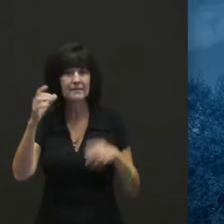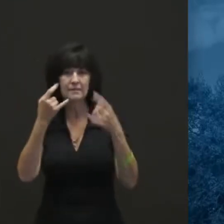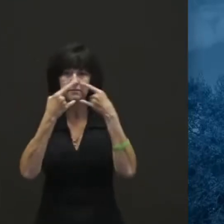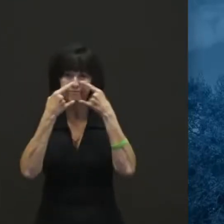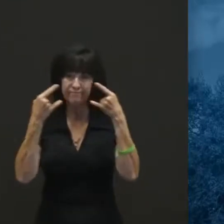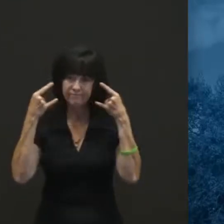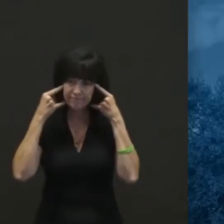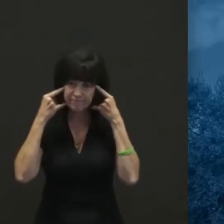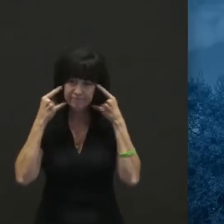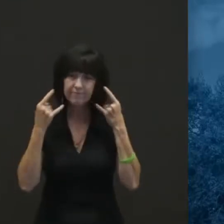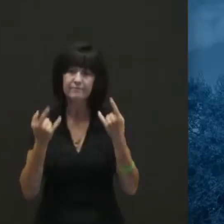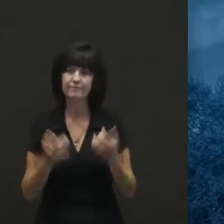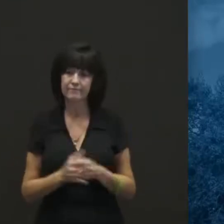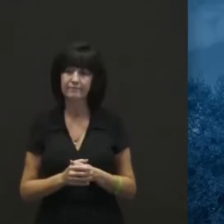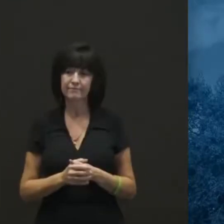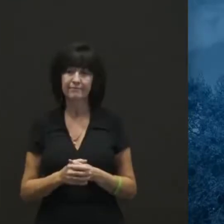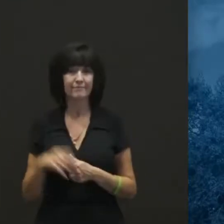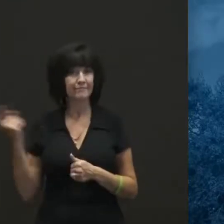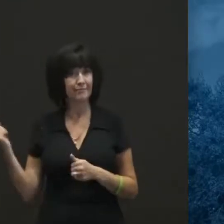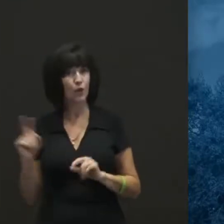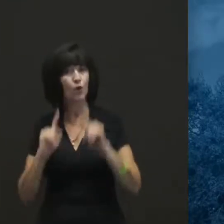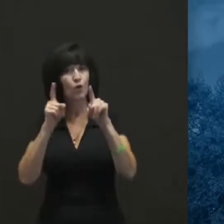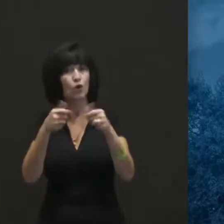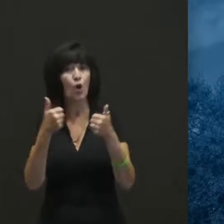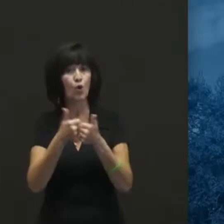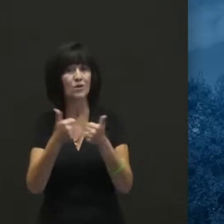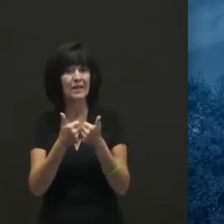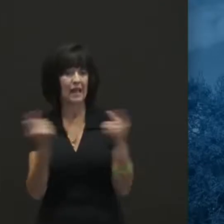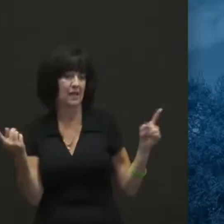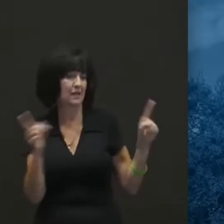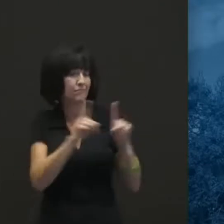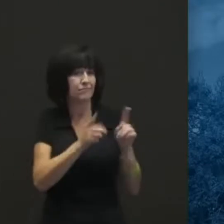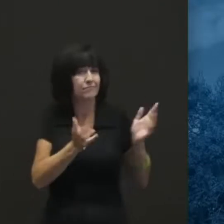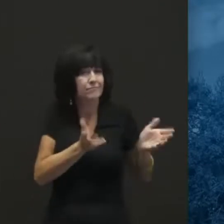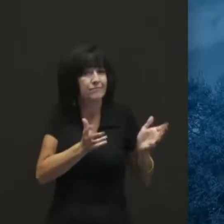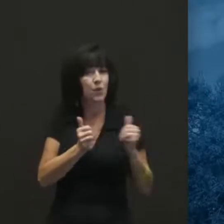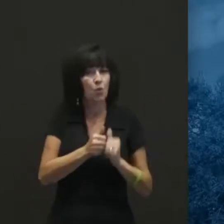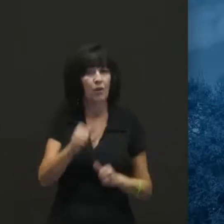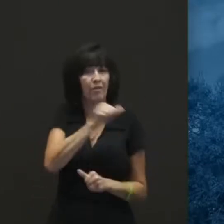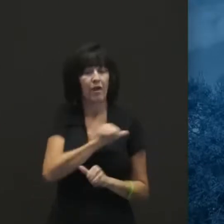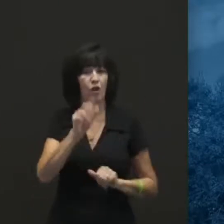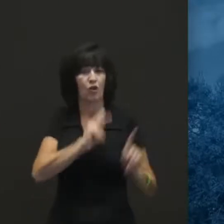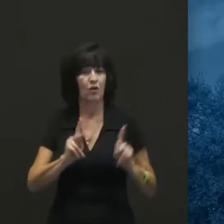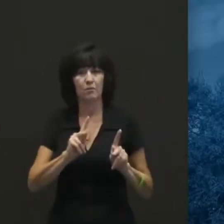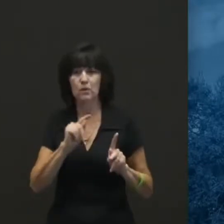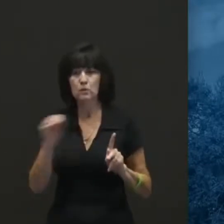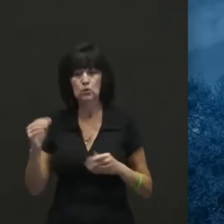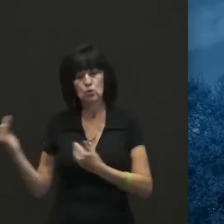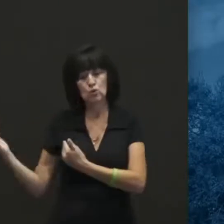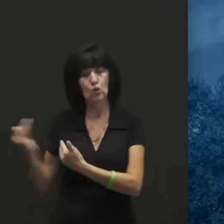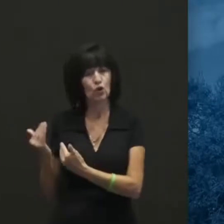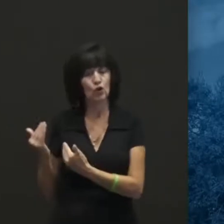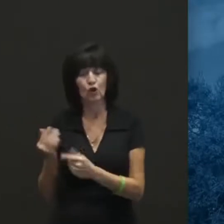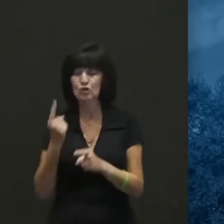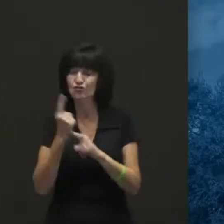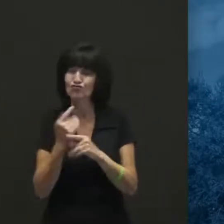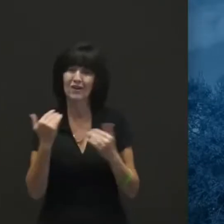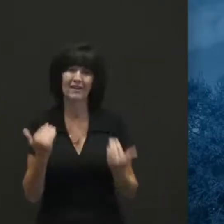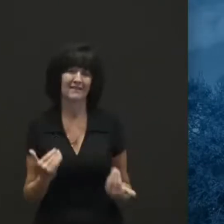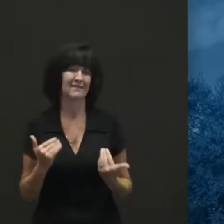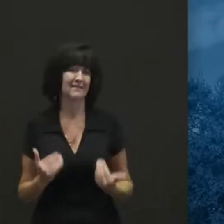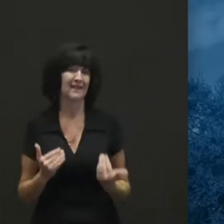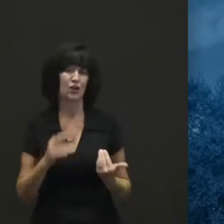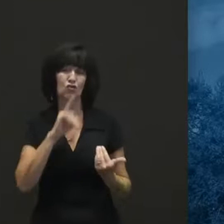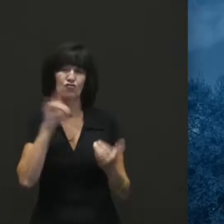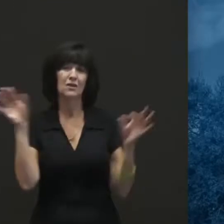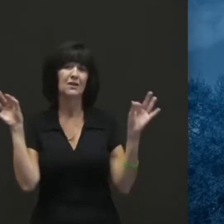social activities. So I can see the perspective of schools where right now they just want kids to get back to playing and they